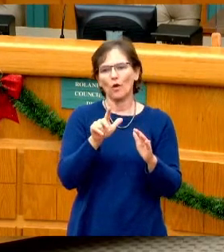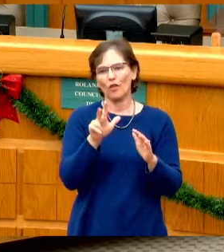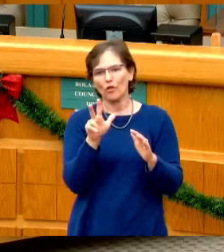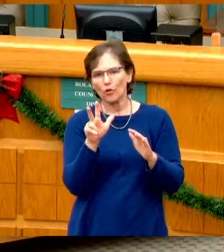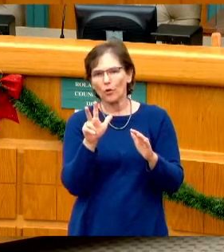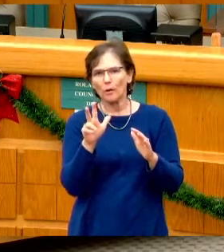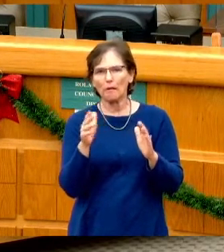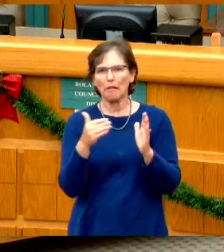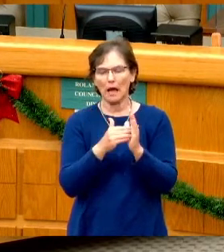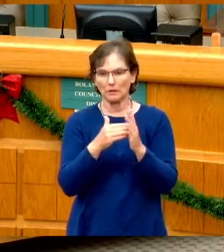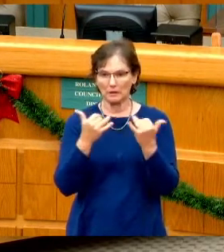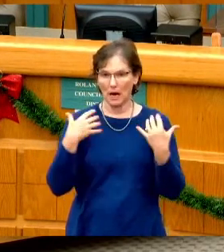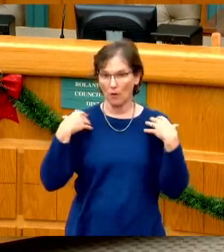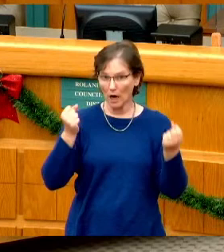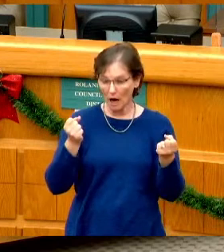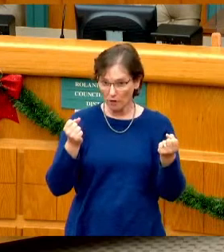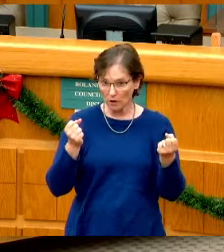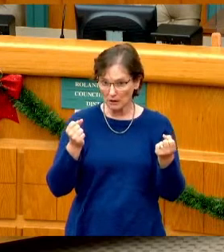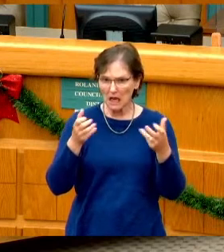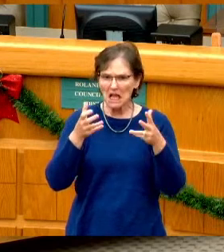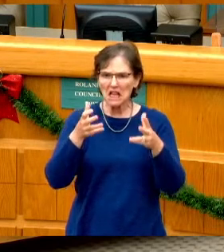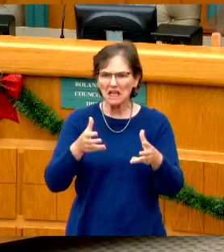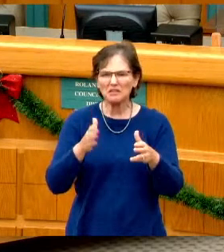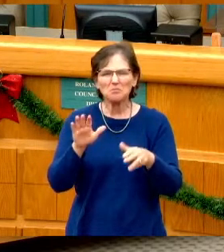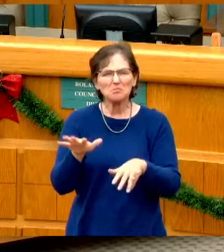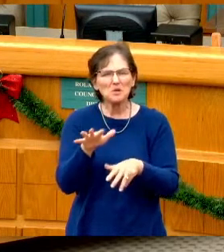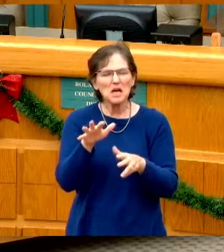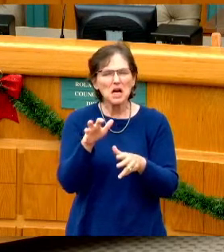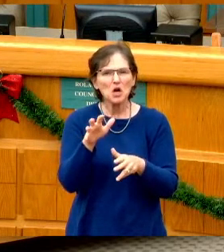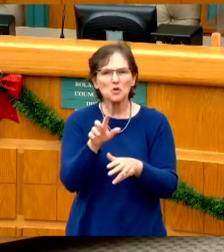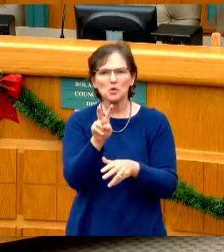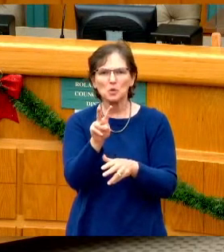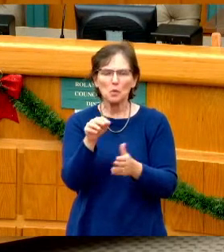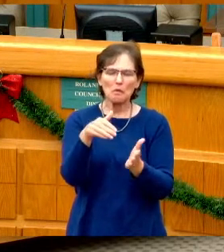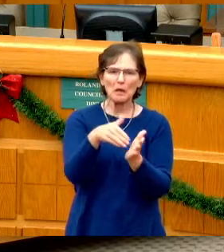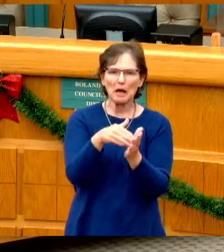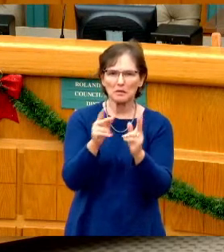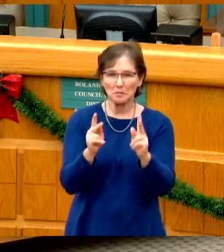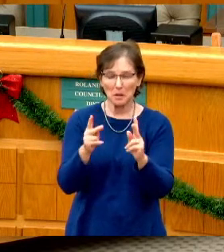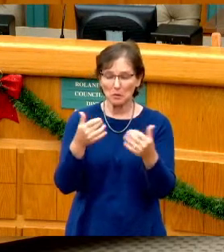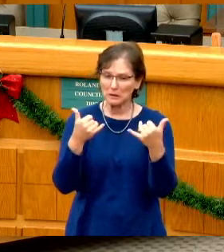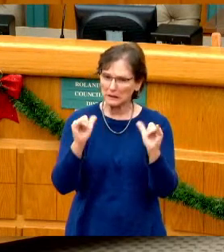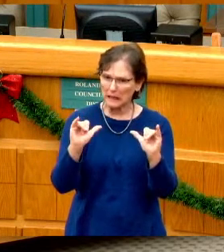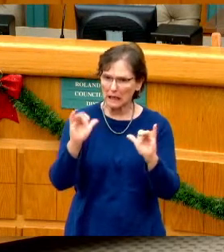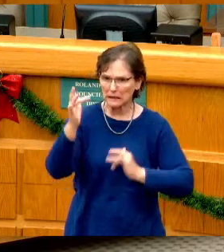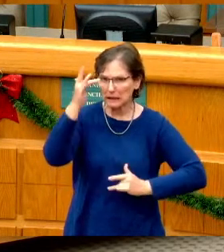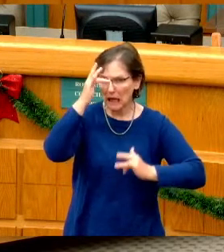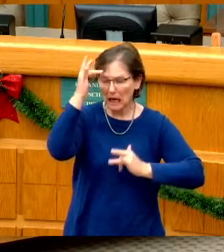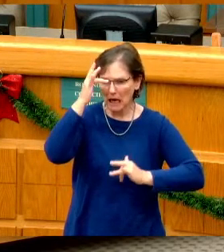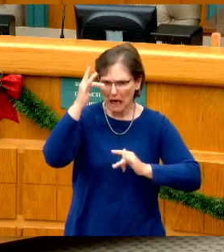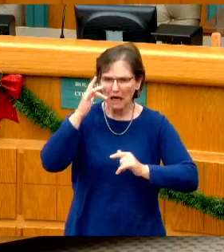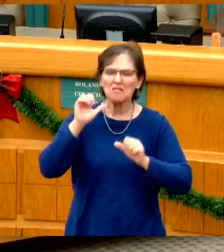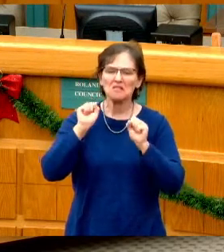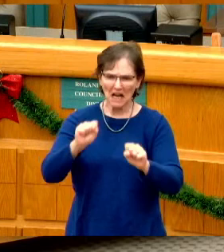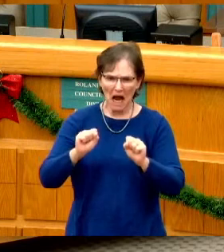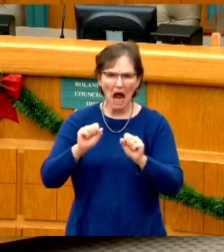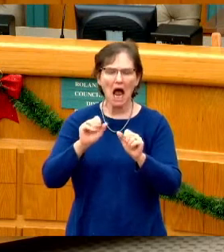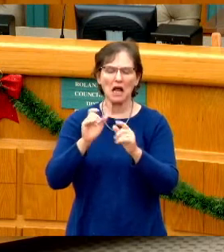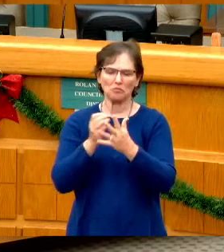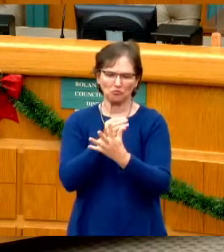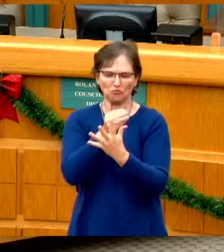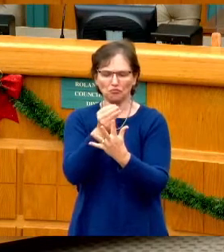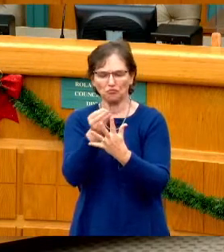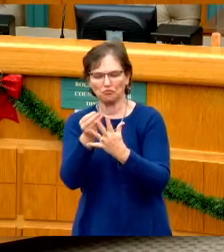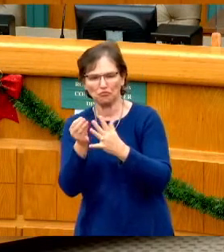2,125 people that still have COVID-19 in our community, and they can still spread that virus to others. That's a